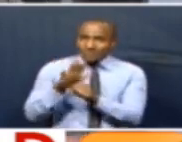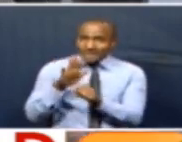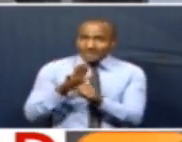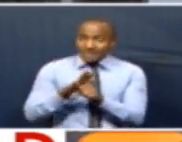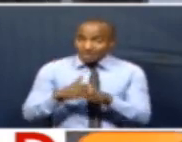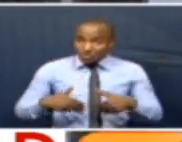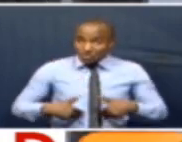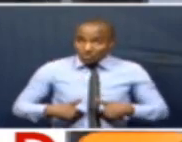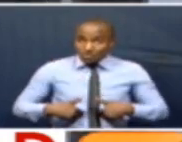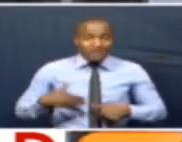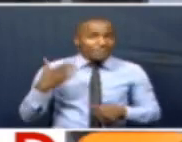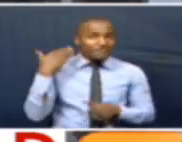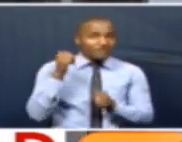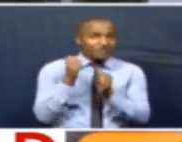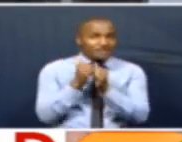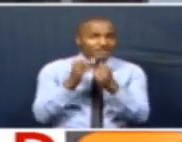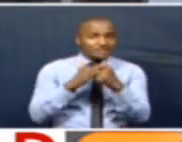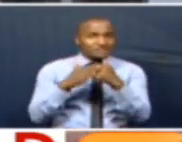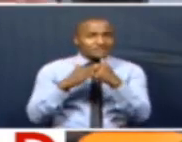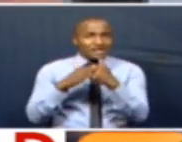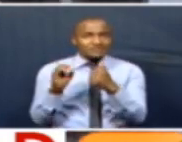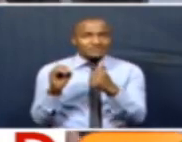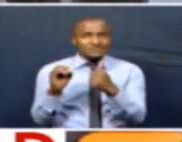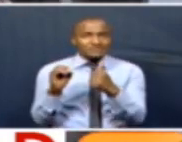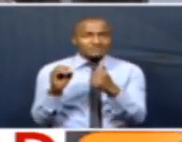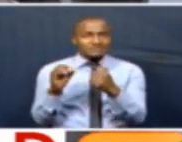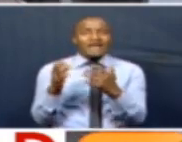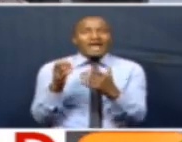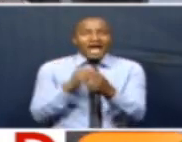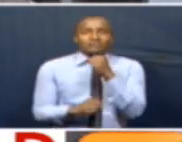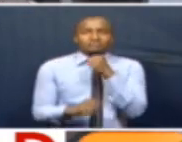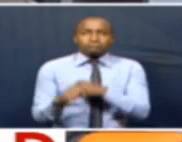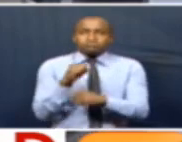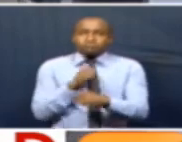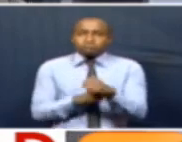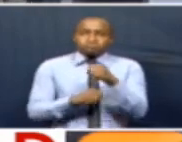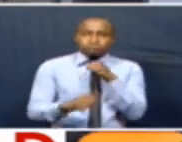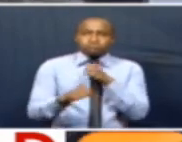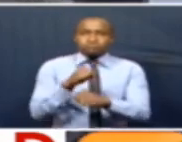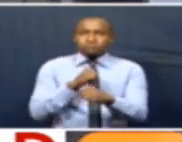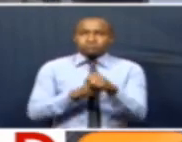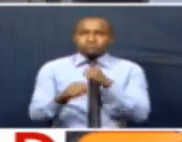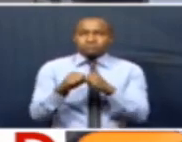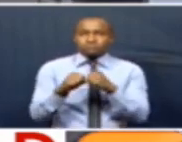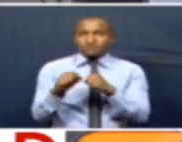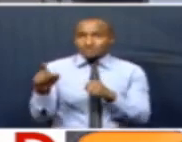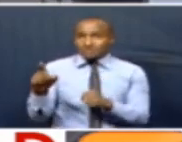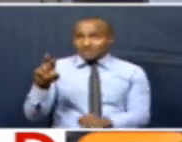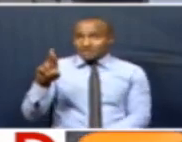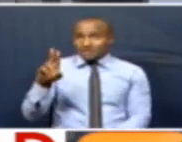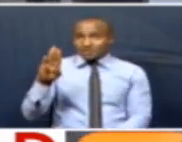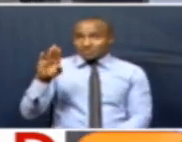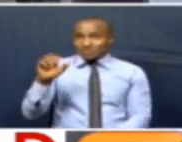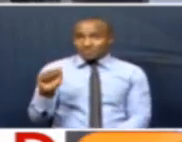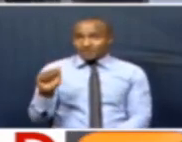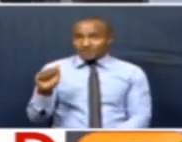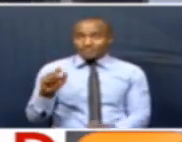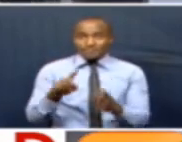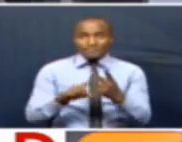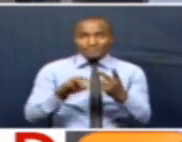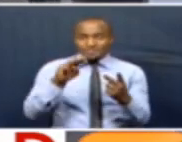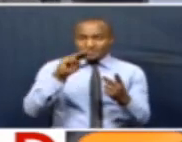people in the 90s were extremely active. And that is how Charles Rubia, Kenneth